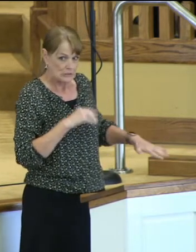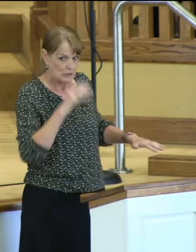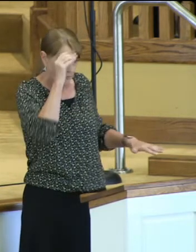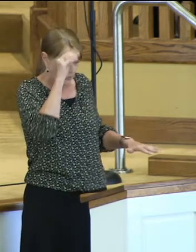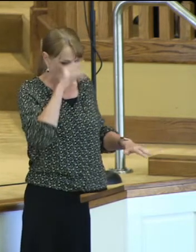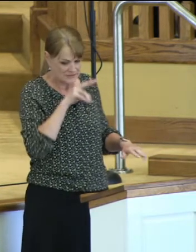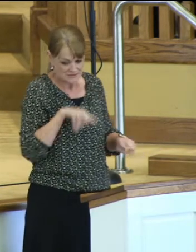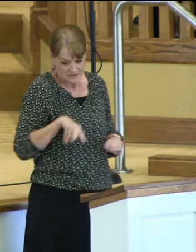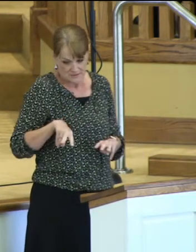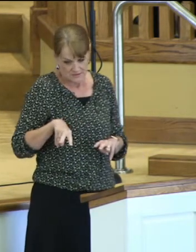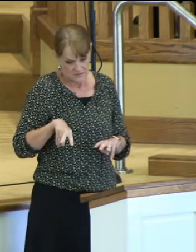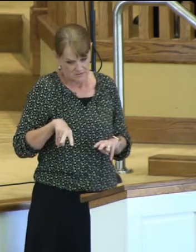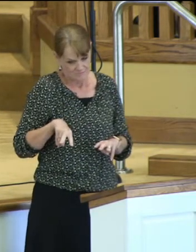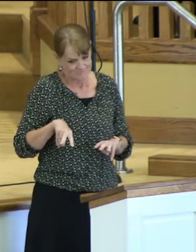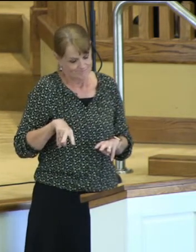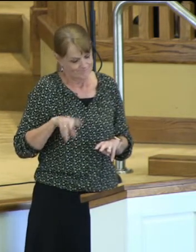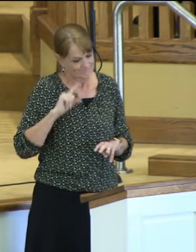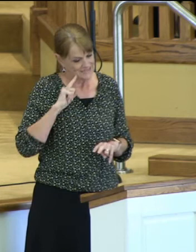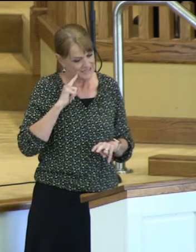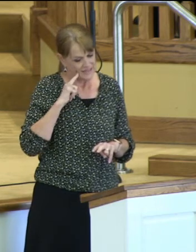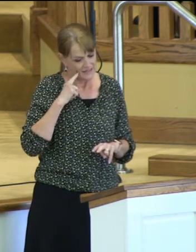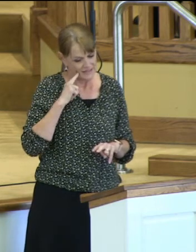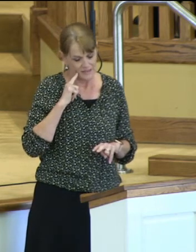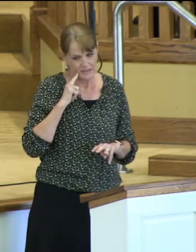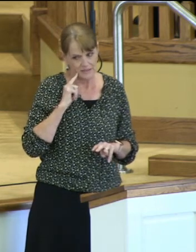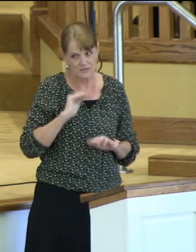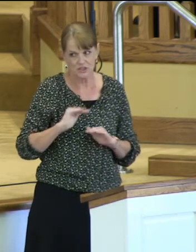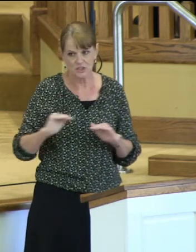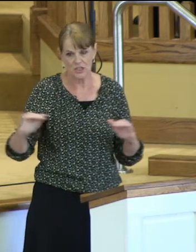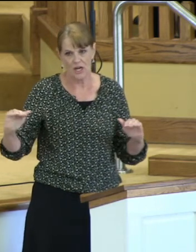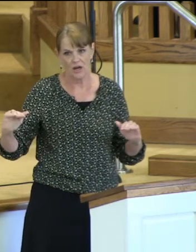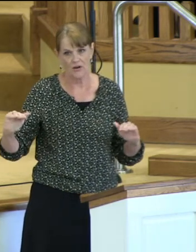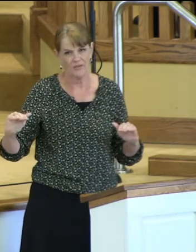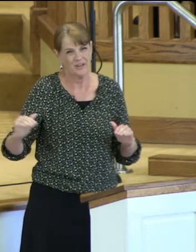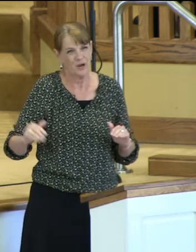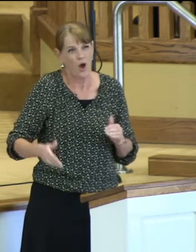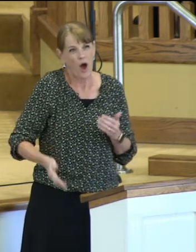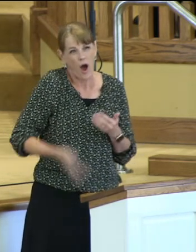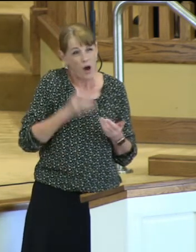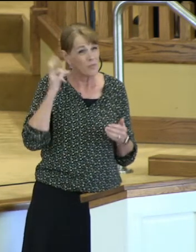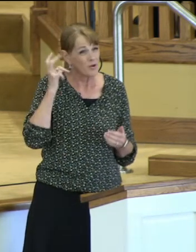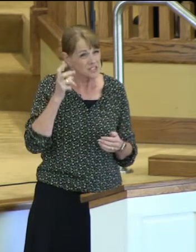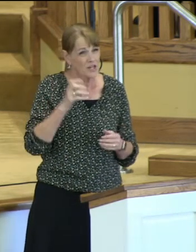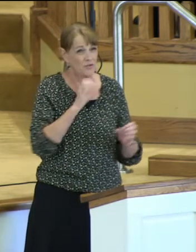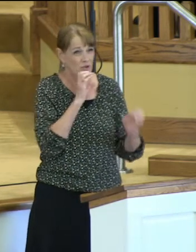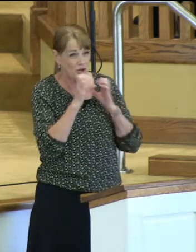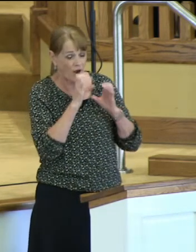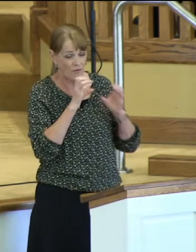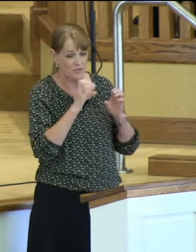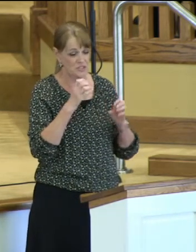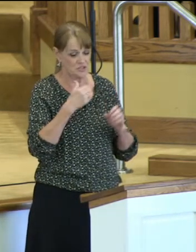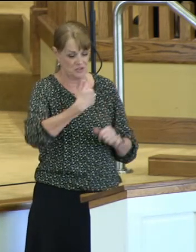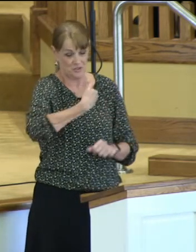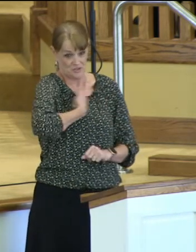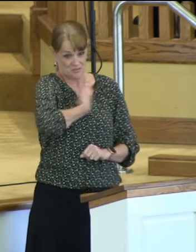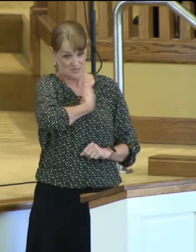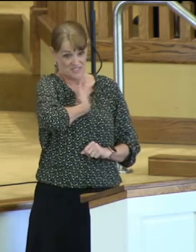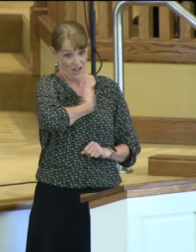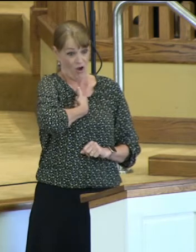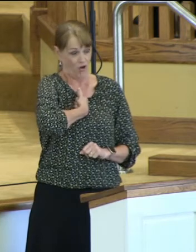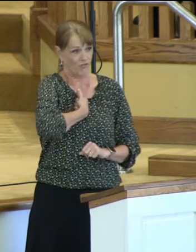stared down at the candy on the shelf. You could almost hear the conversation he had